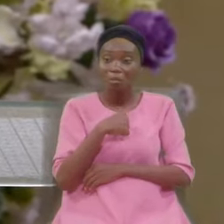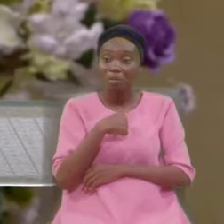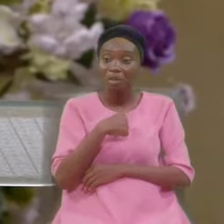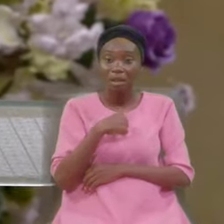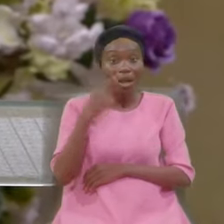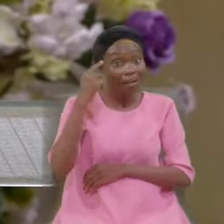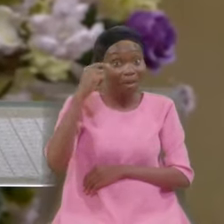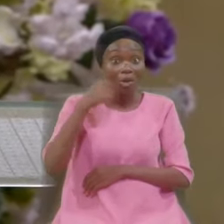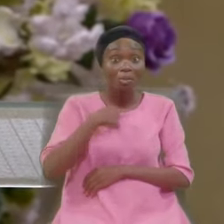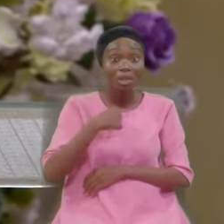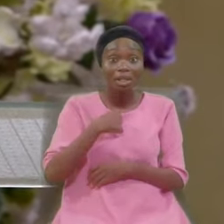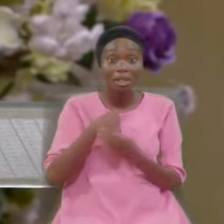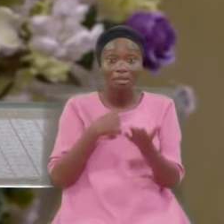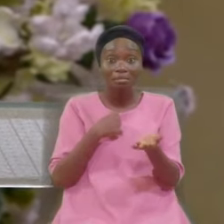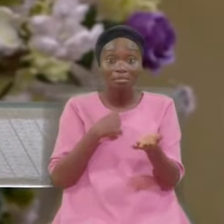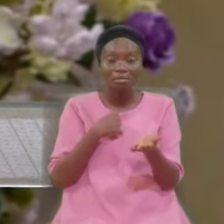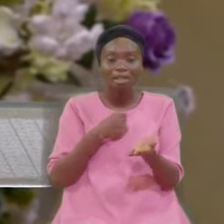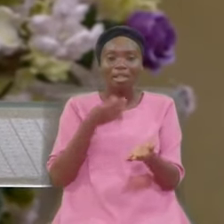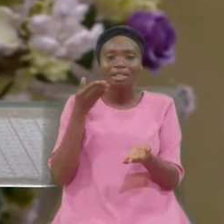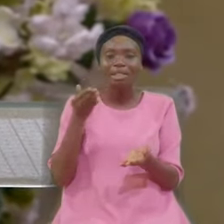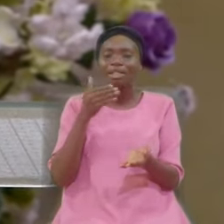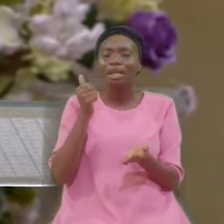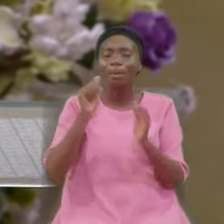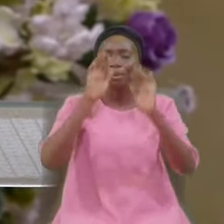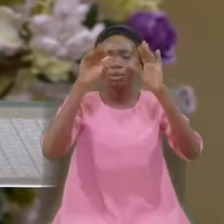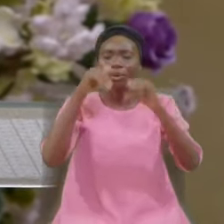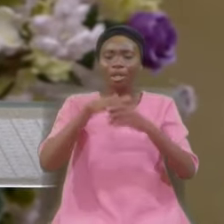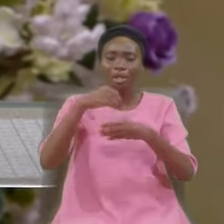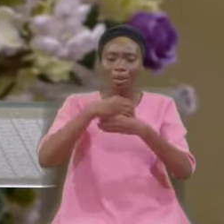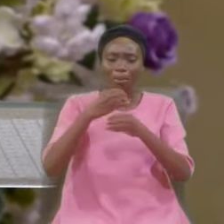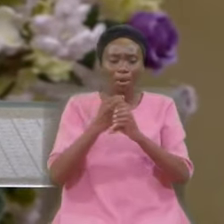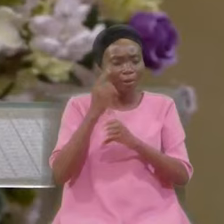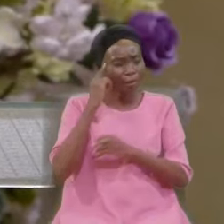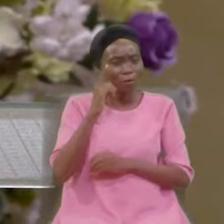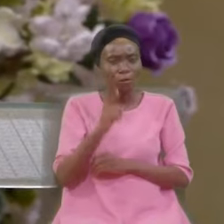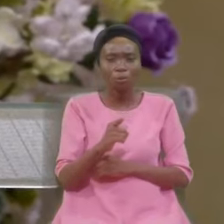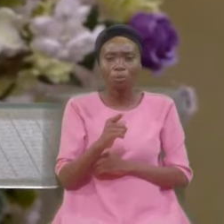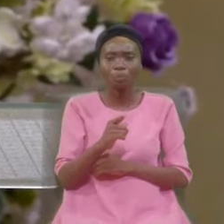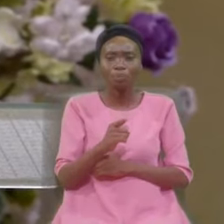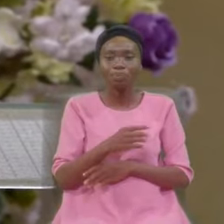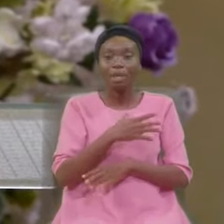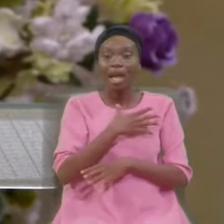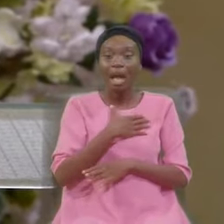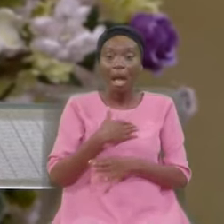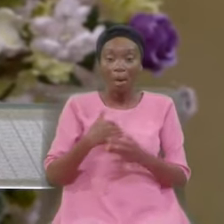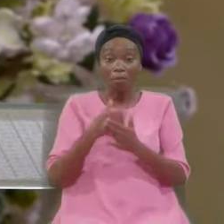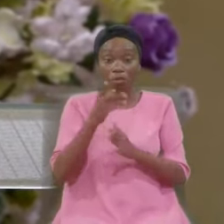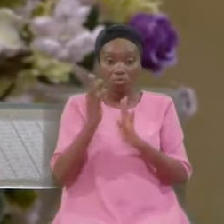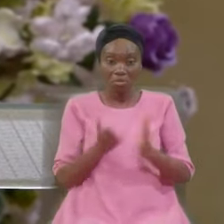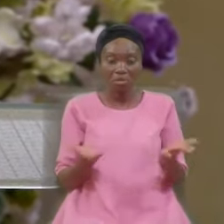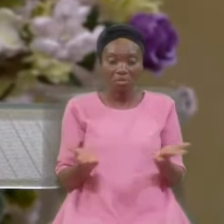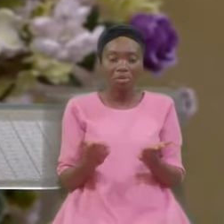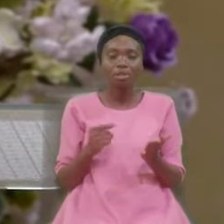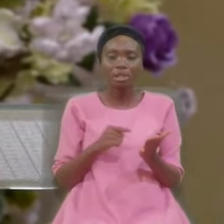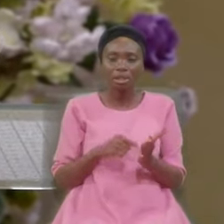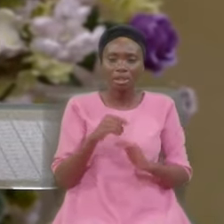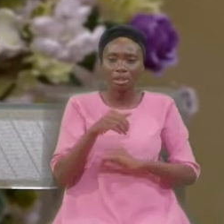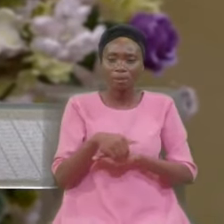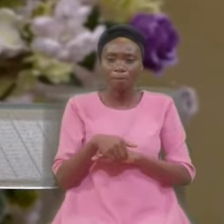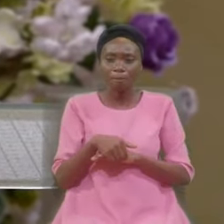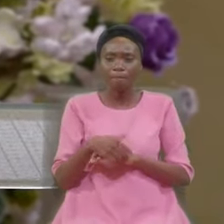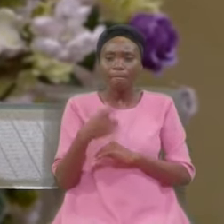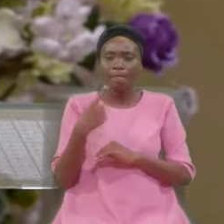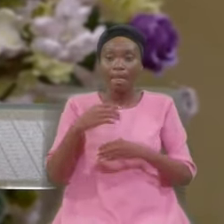For me, there's a miracle in the making for you. And before you leave here tonight,